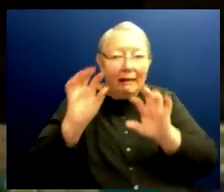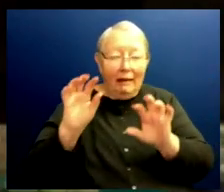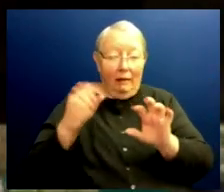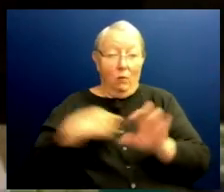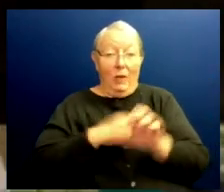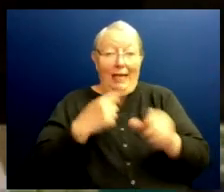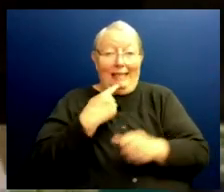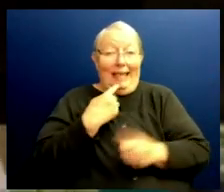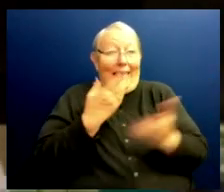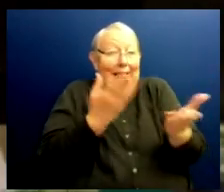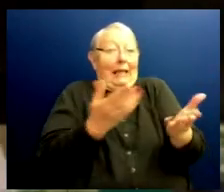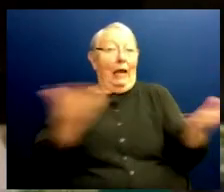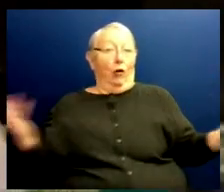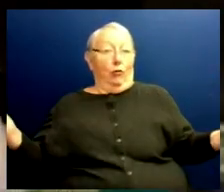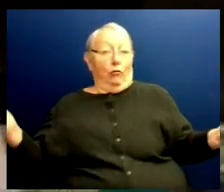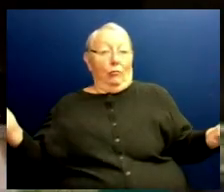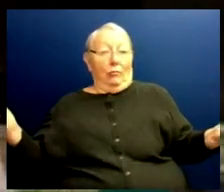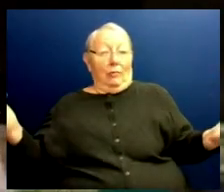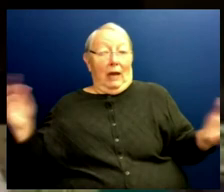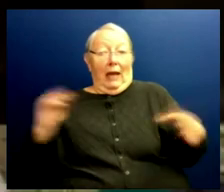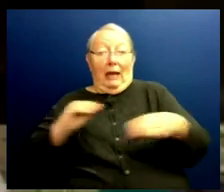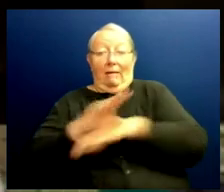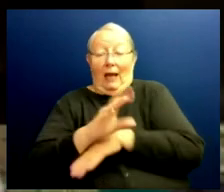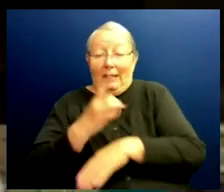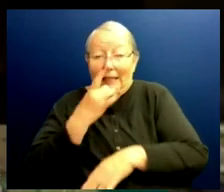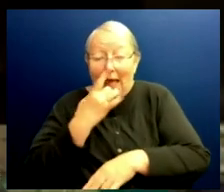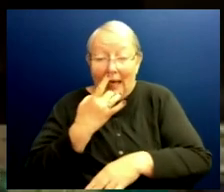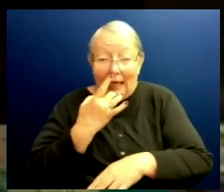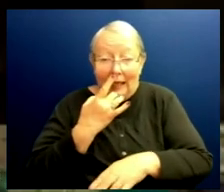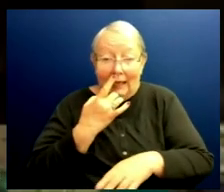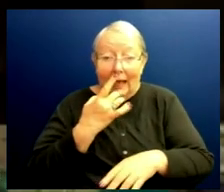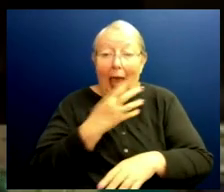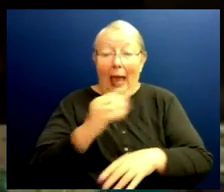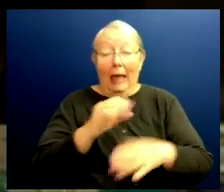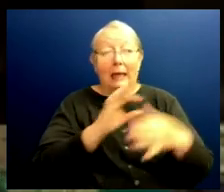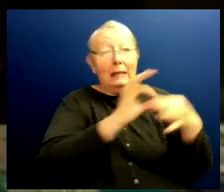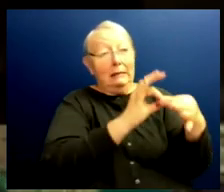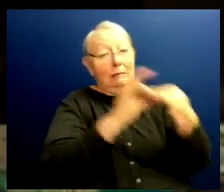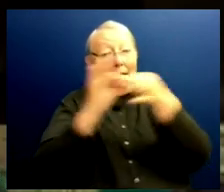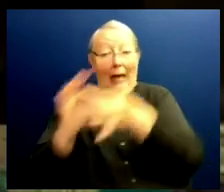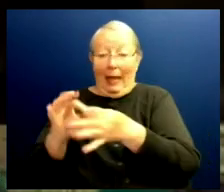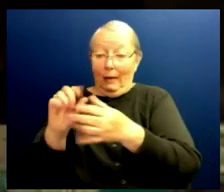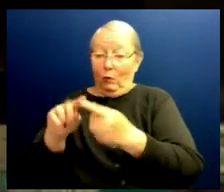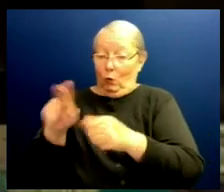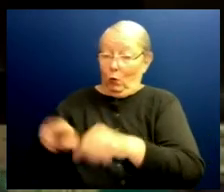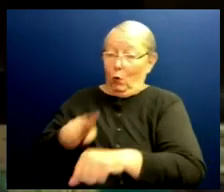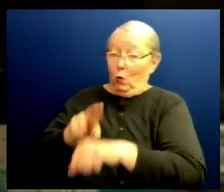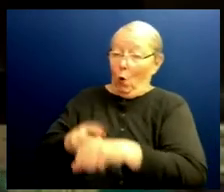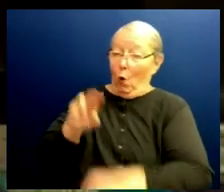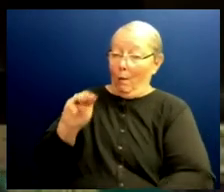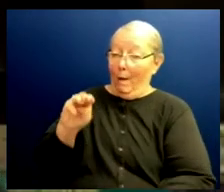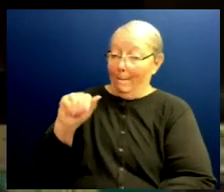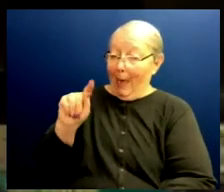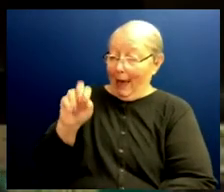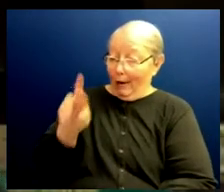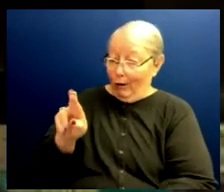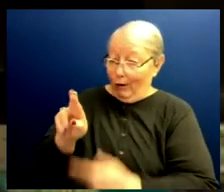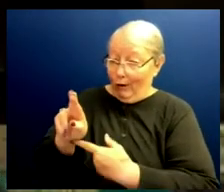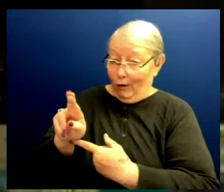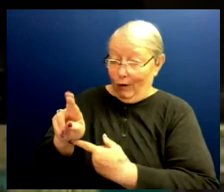to actually be associated with normal matter, the atoms make up.